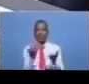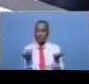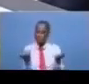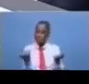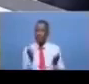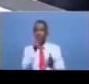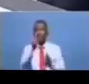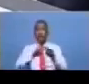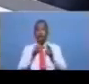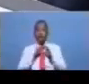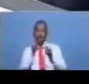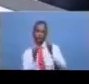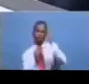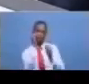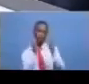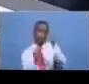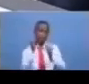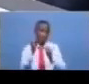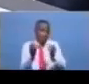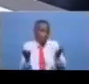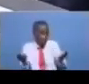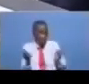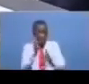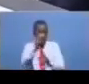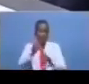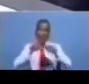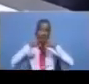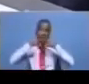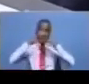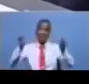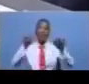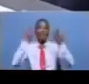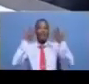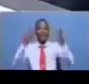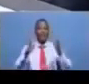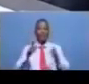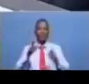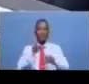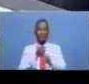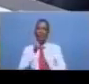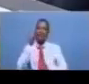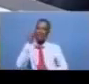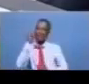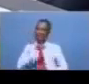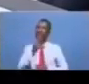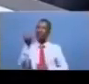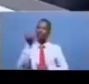own figures don't support that? And in your own declaration, after you made this flawed, you gave him